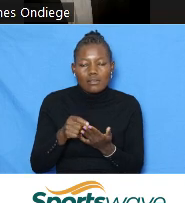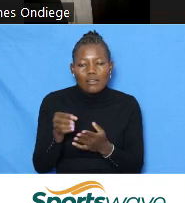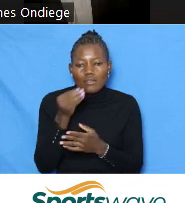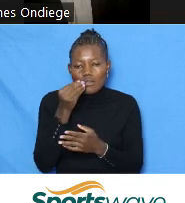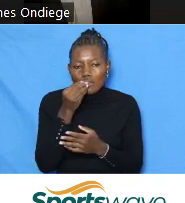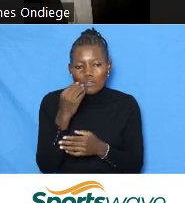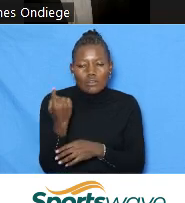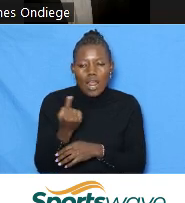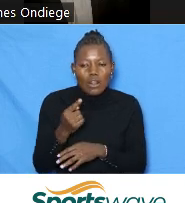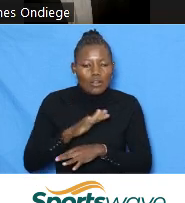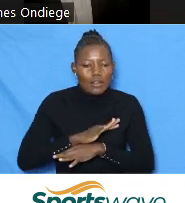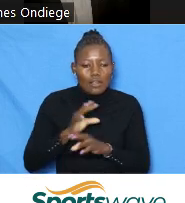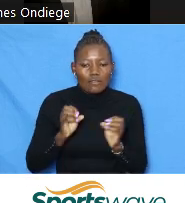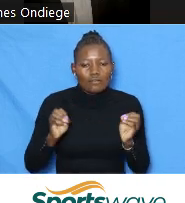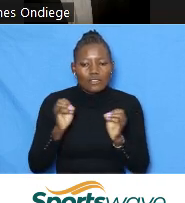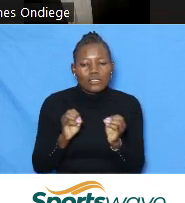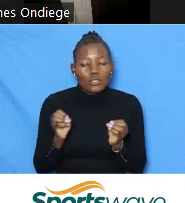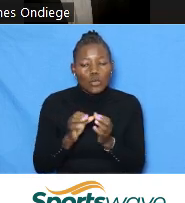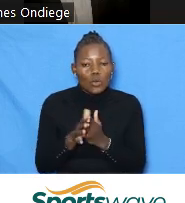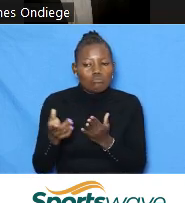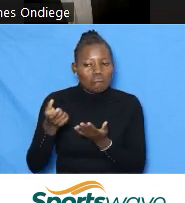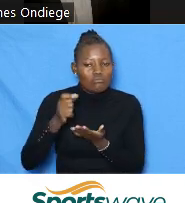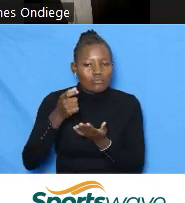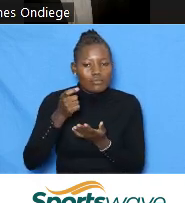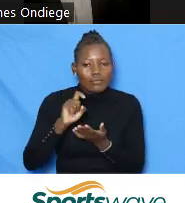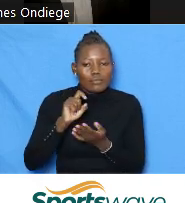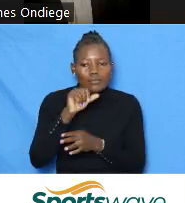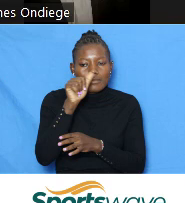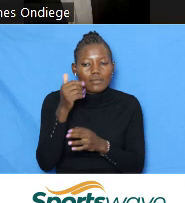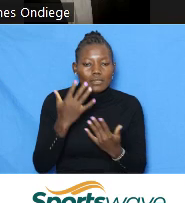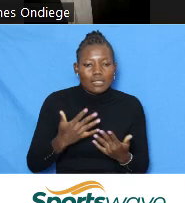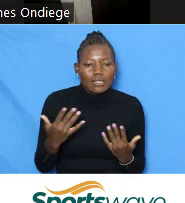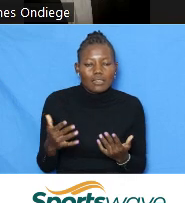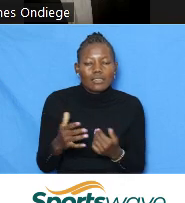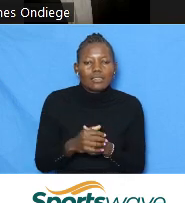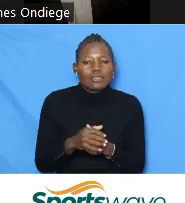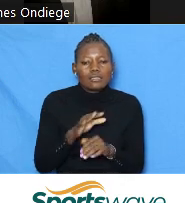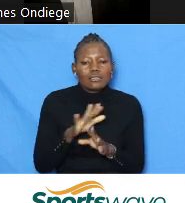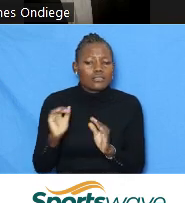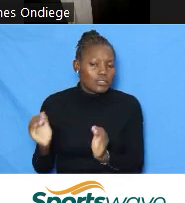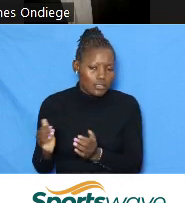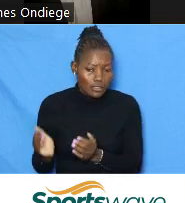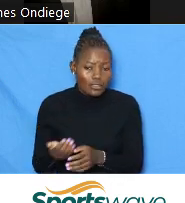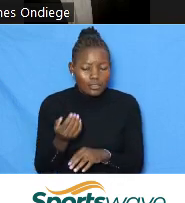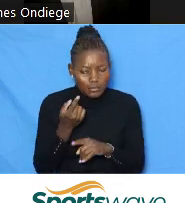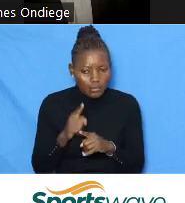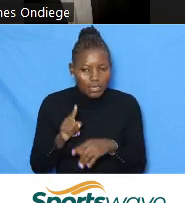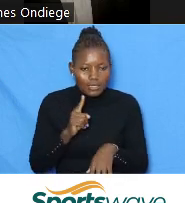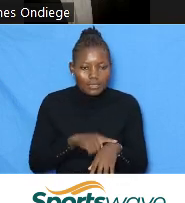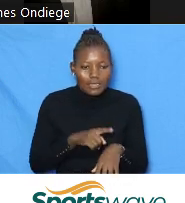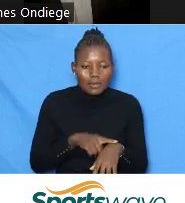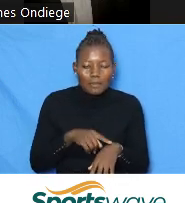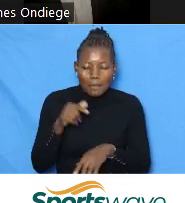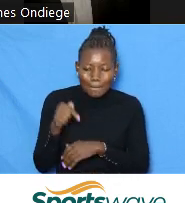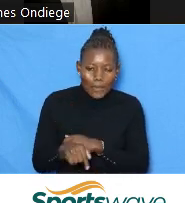enough. The key thing with supplementation is that supplementation is not encouraged, but when it has to be